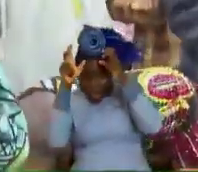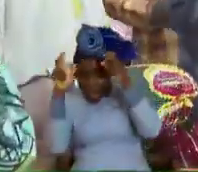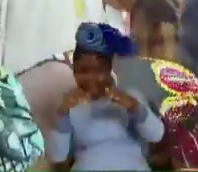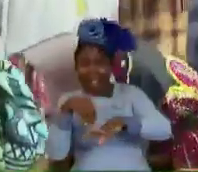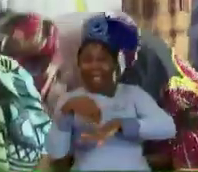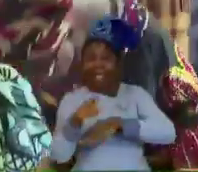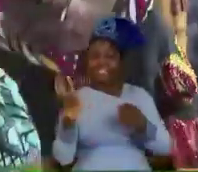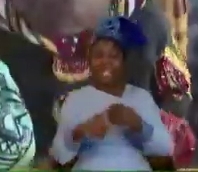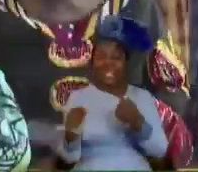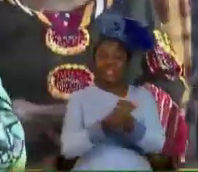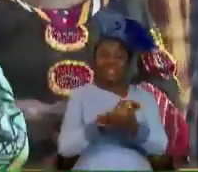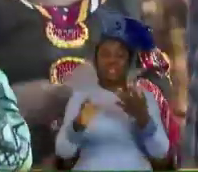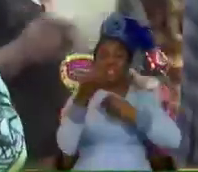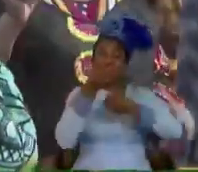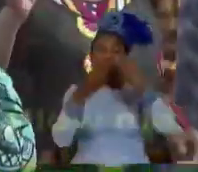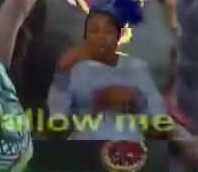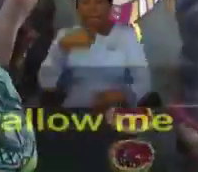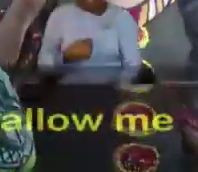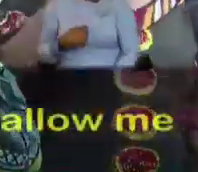tori.